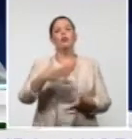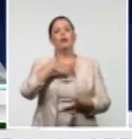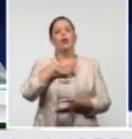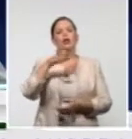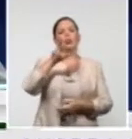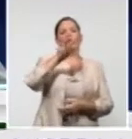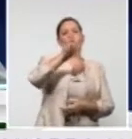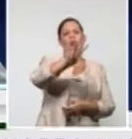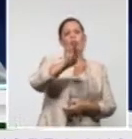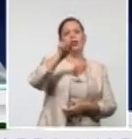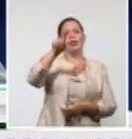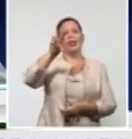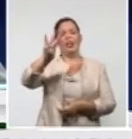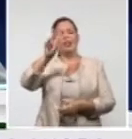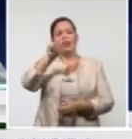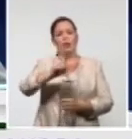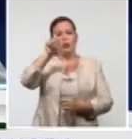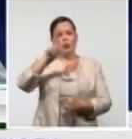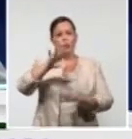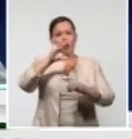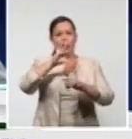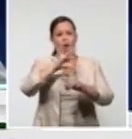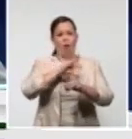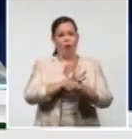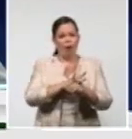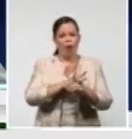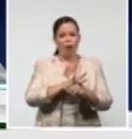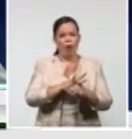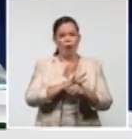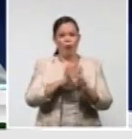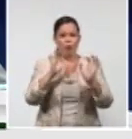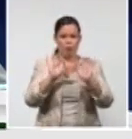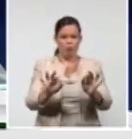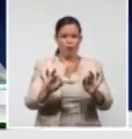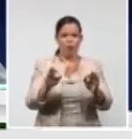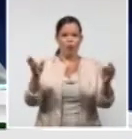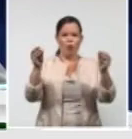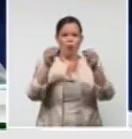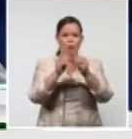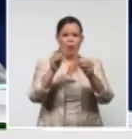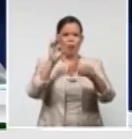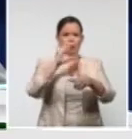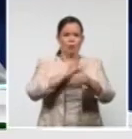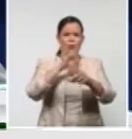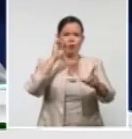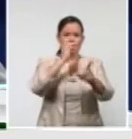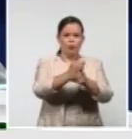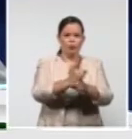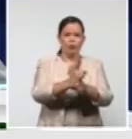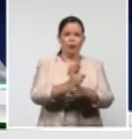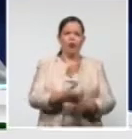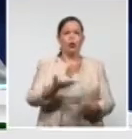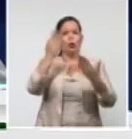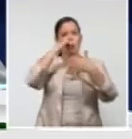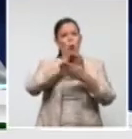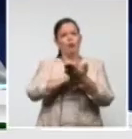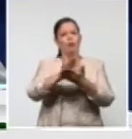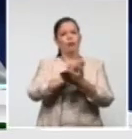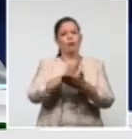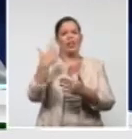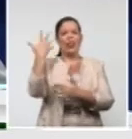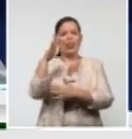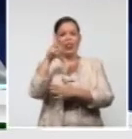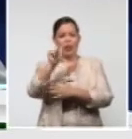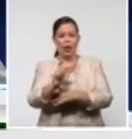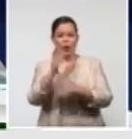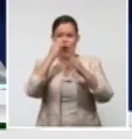Cuba to 213. Meanwhile, none of the people who tested positive for the virus